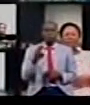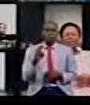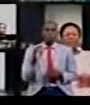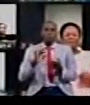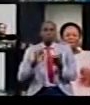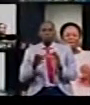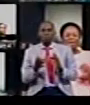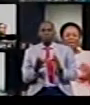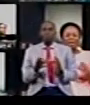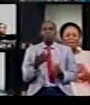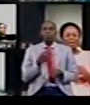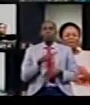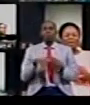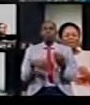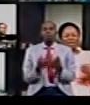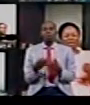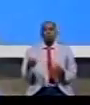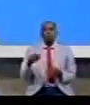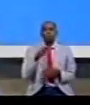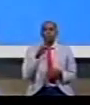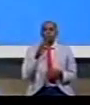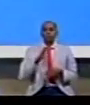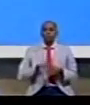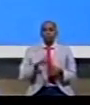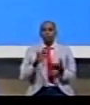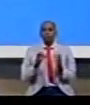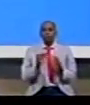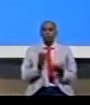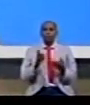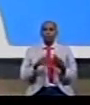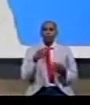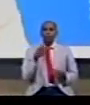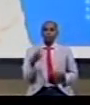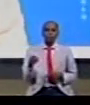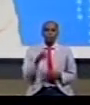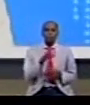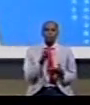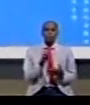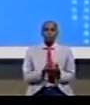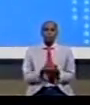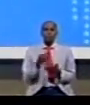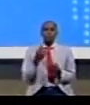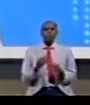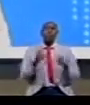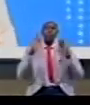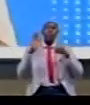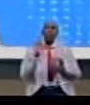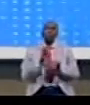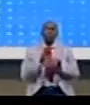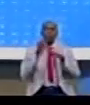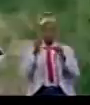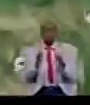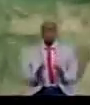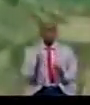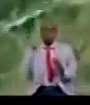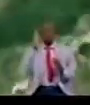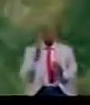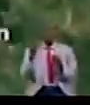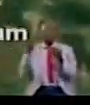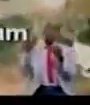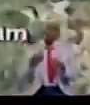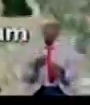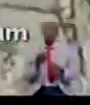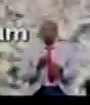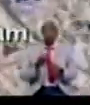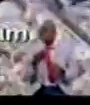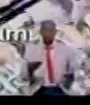things are actually not going on well. And we keep asking God, oh Lord, am I going to remain like this? Am I going to continue